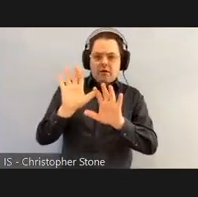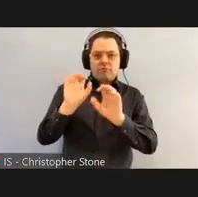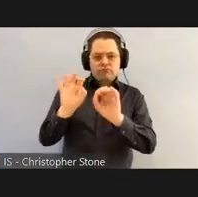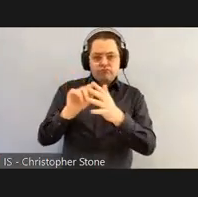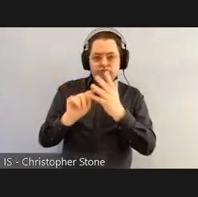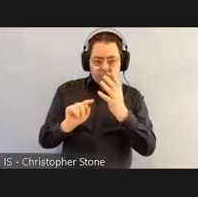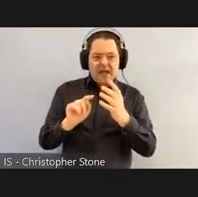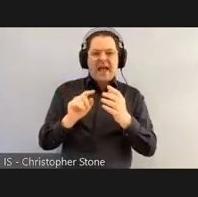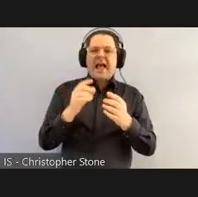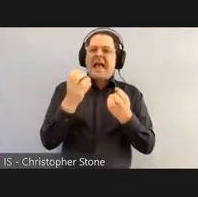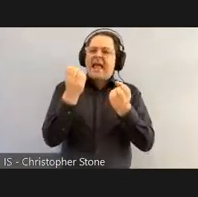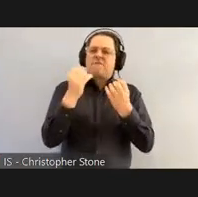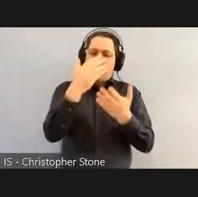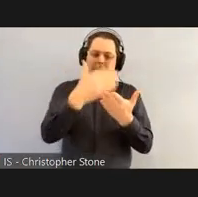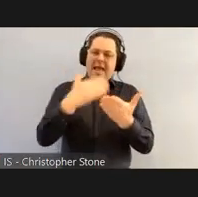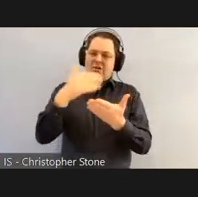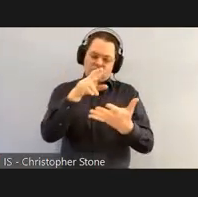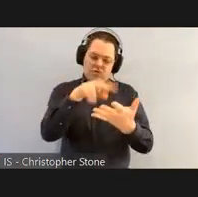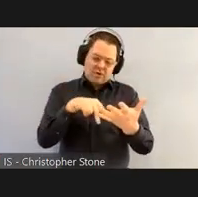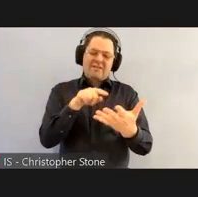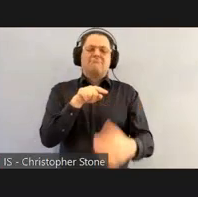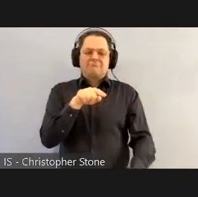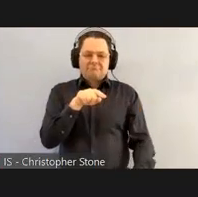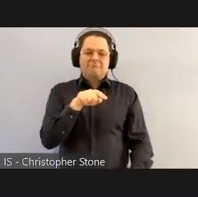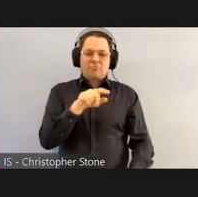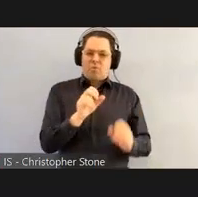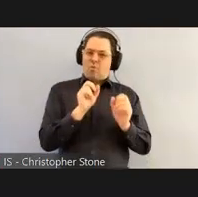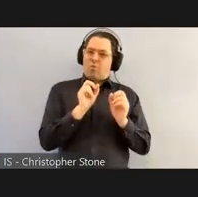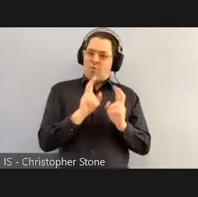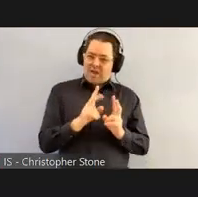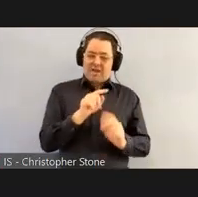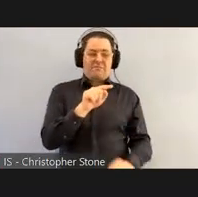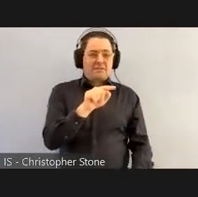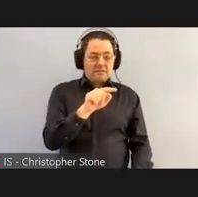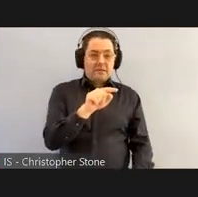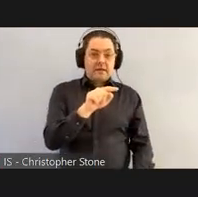us information, but what surprised me was that they knew about